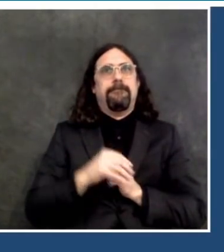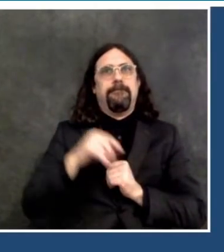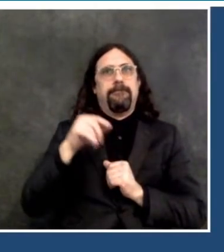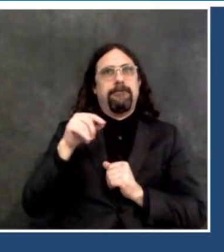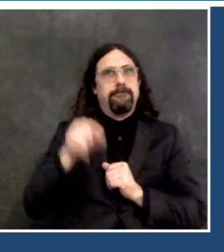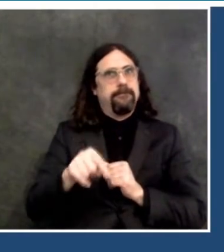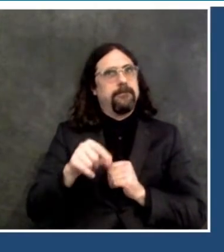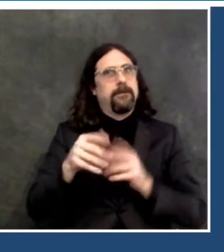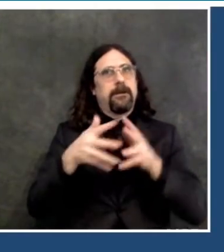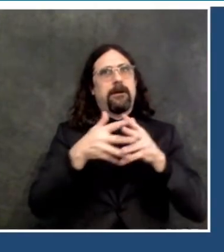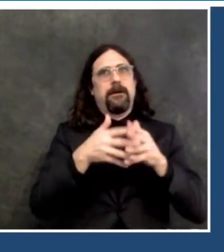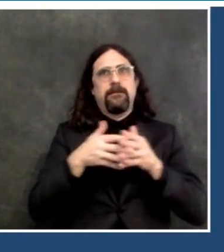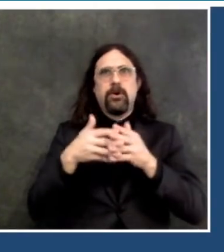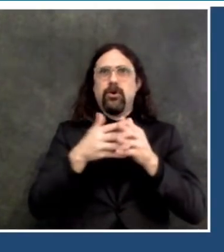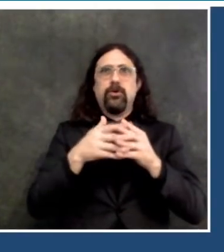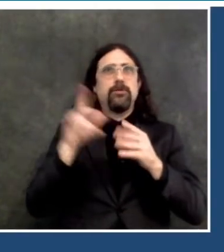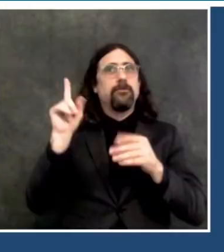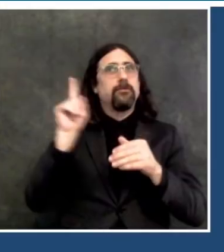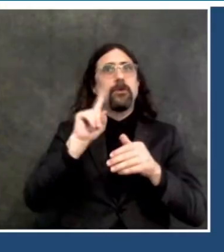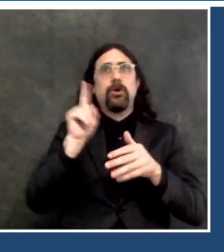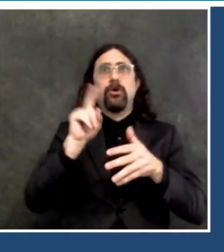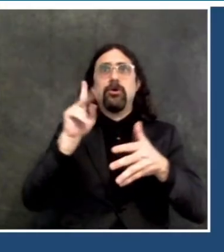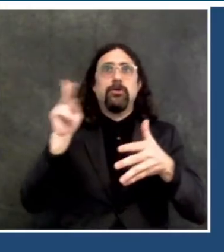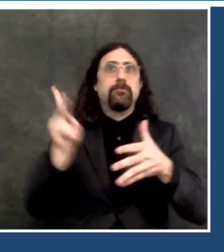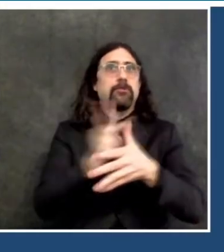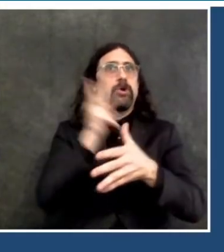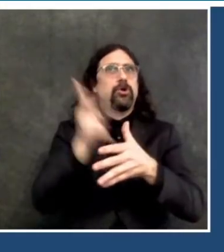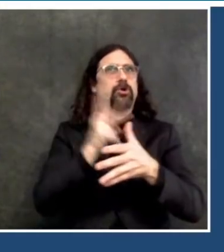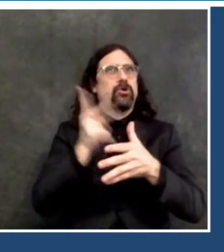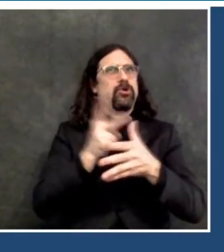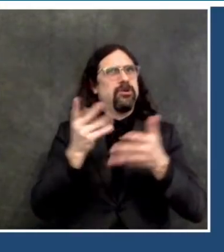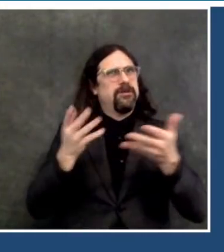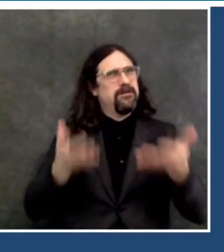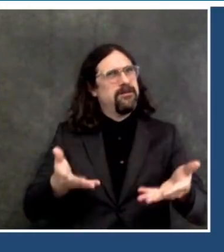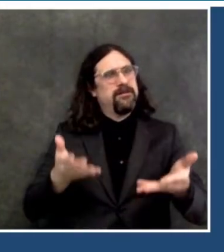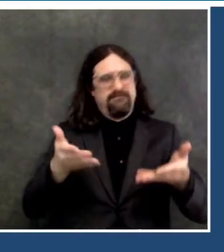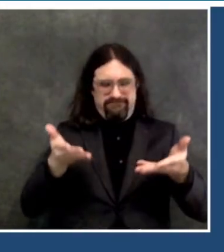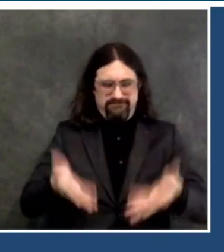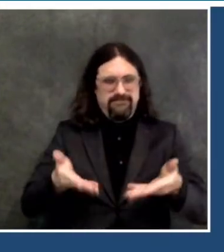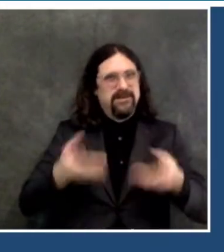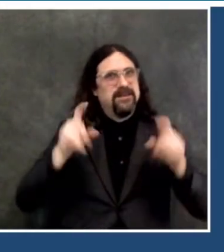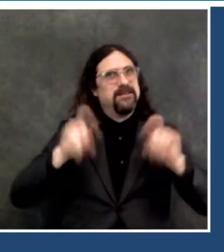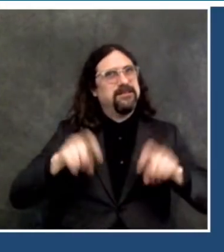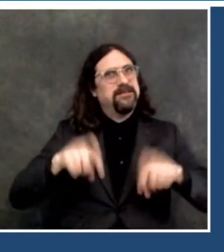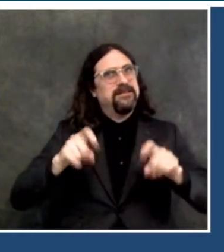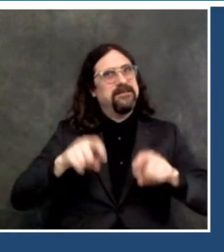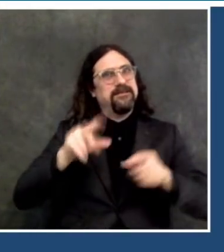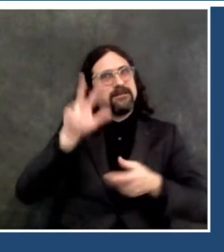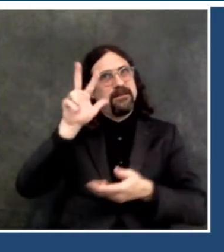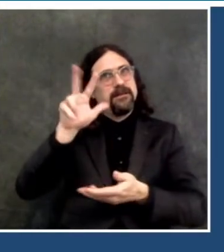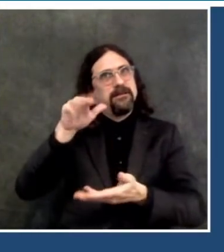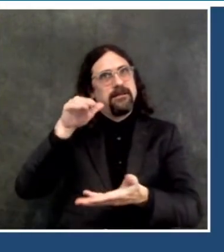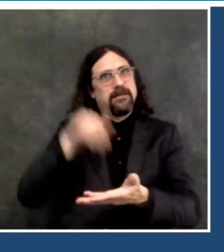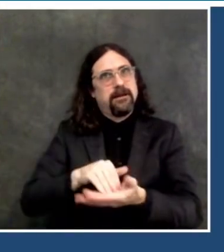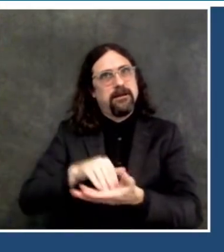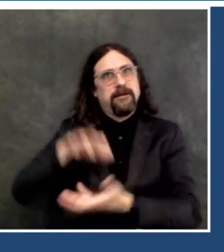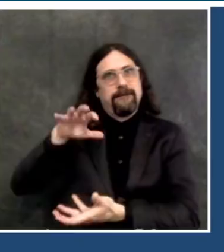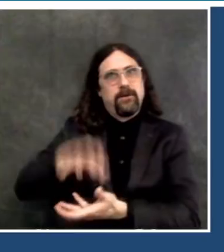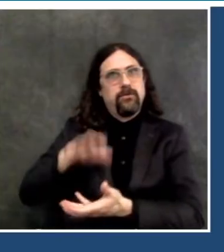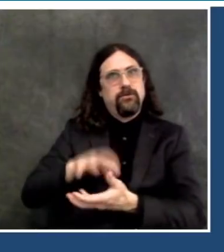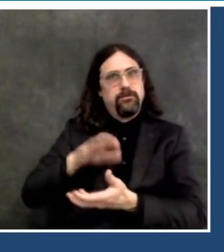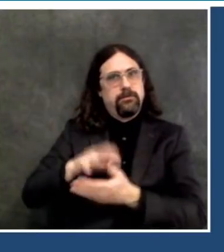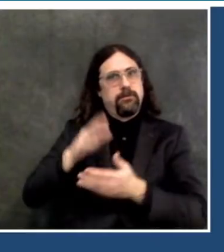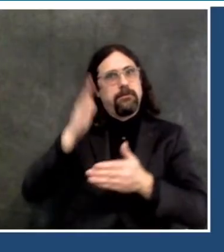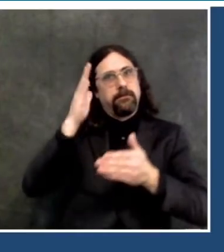3,000 ventilators and get them to New York City over the next 7 days. So we